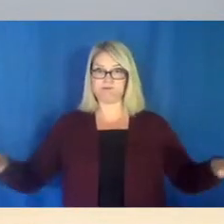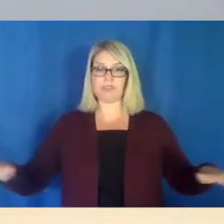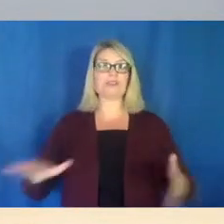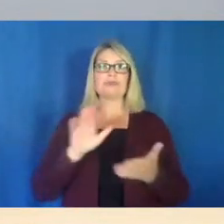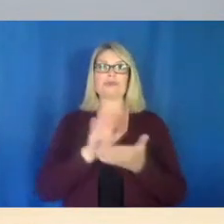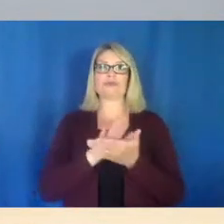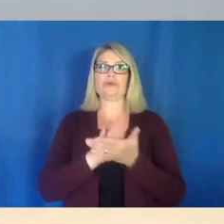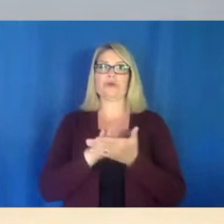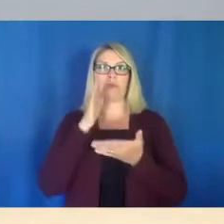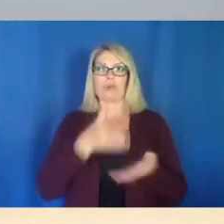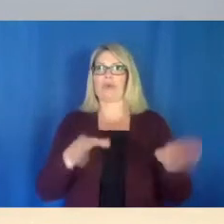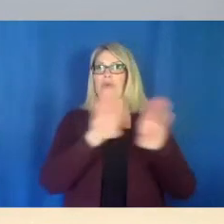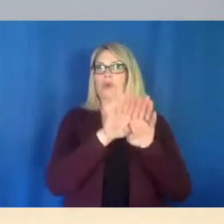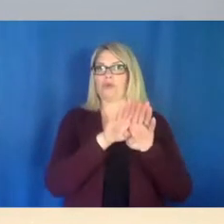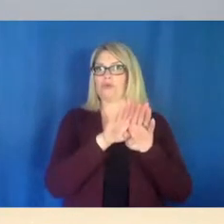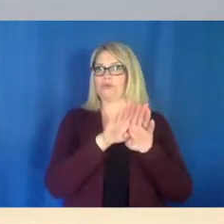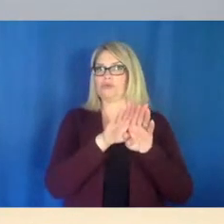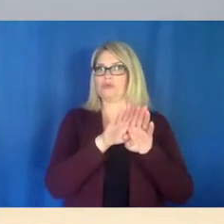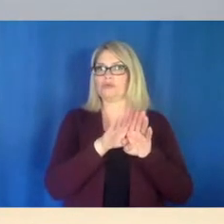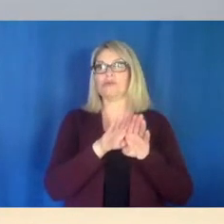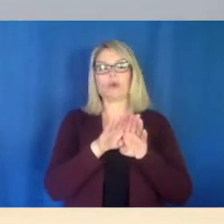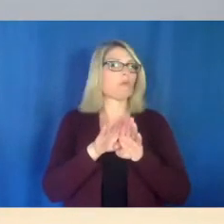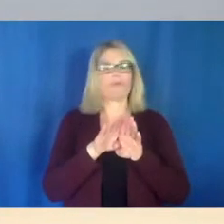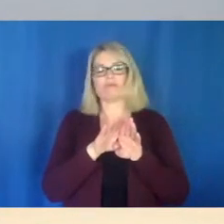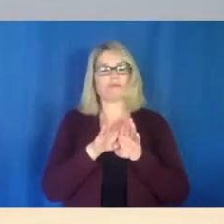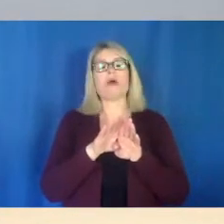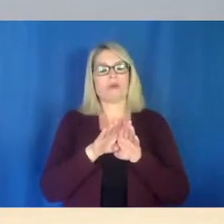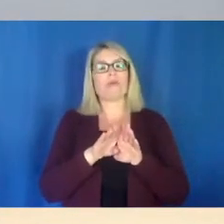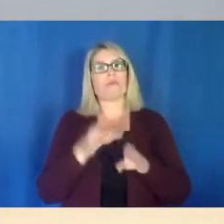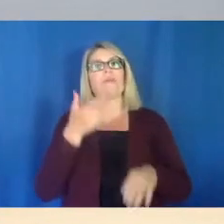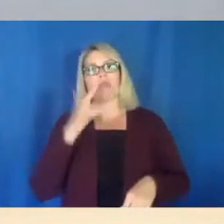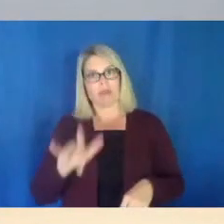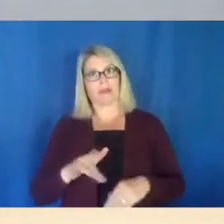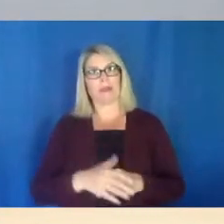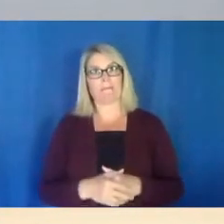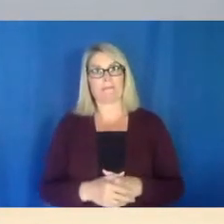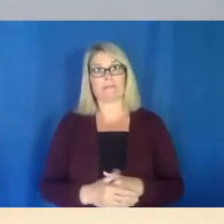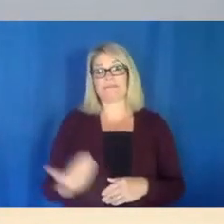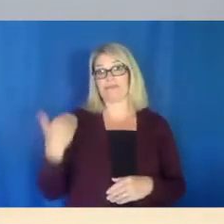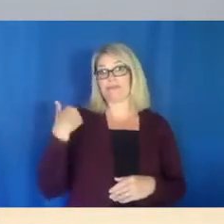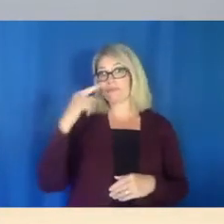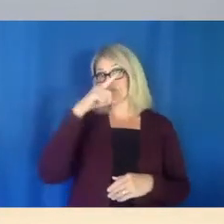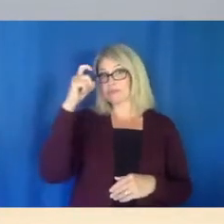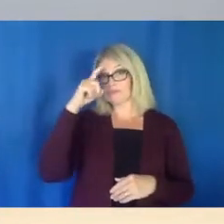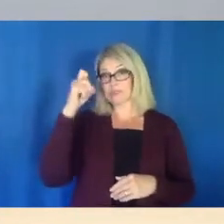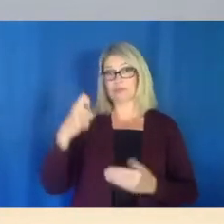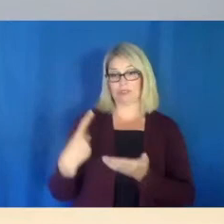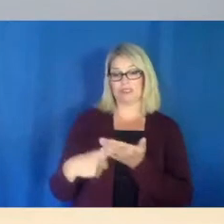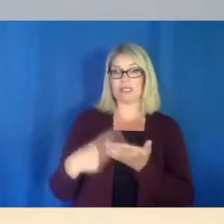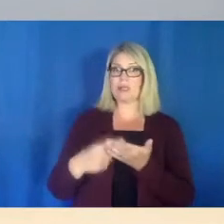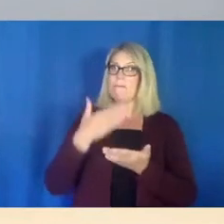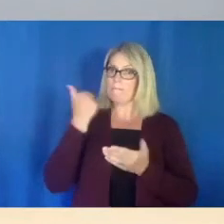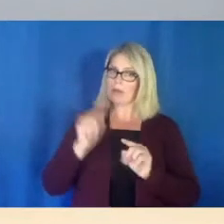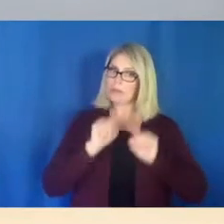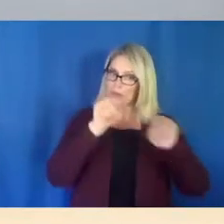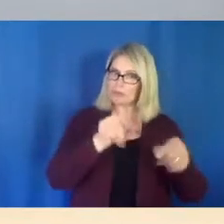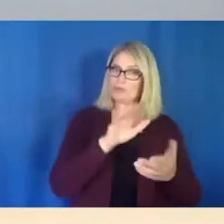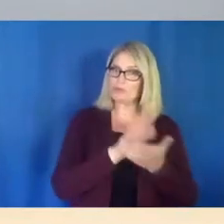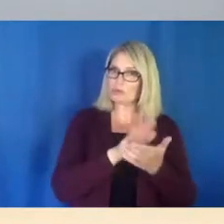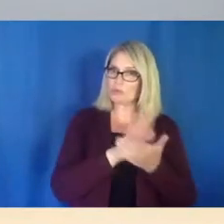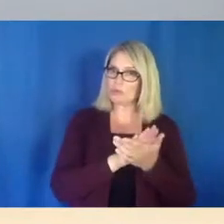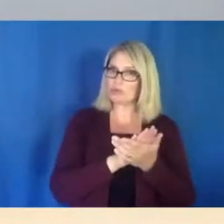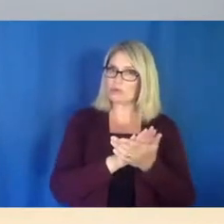COVID-19 and widespread community transmission. Late last summer, we discussed the benefits of in-class learning at one of the regular